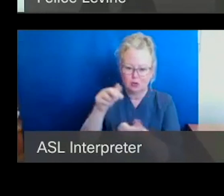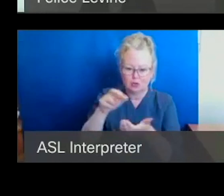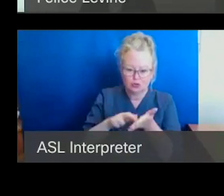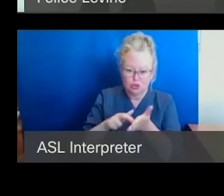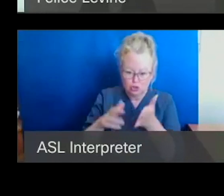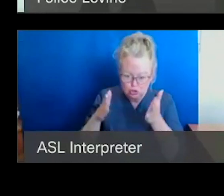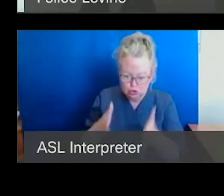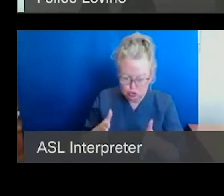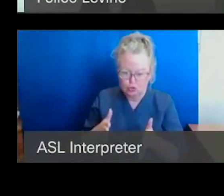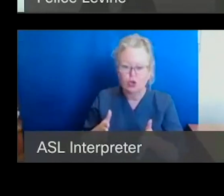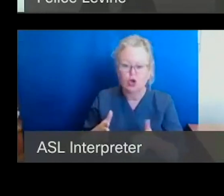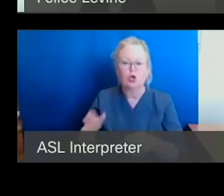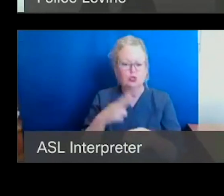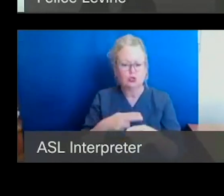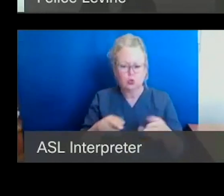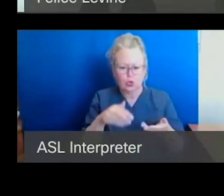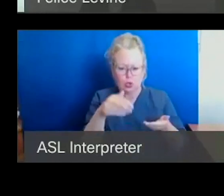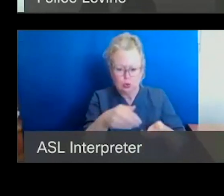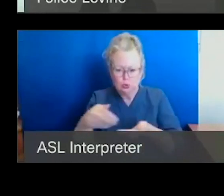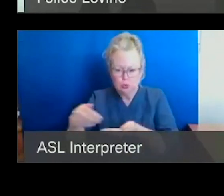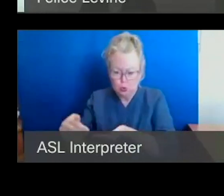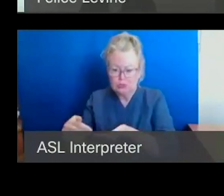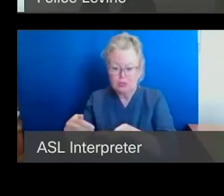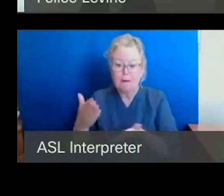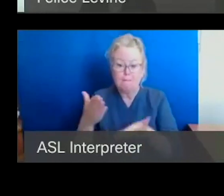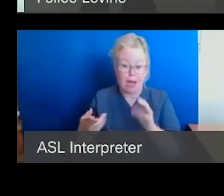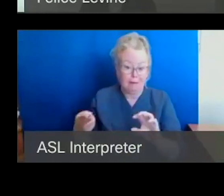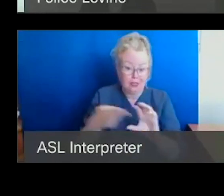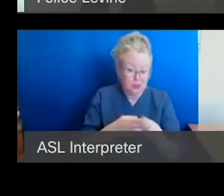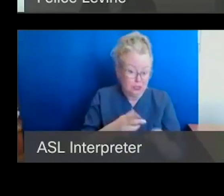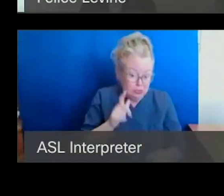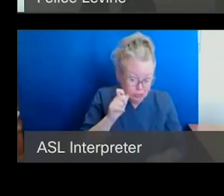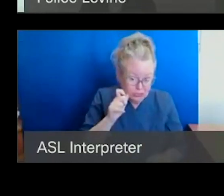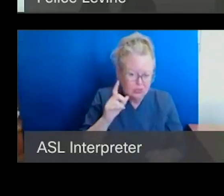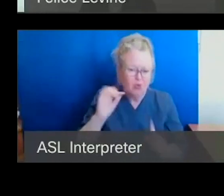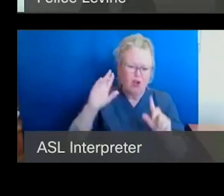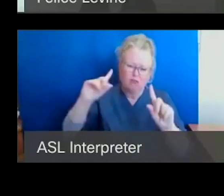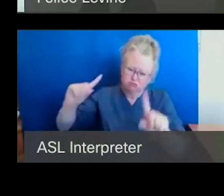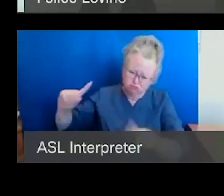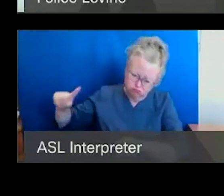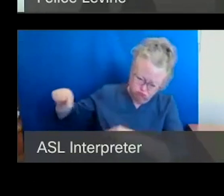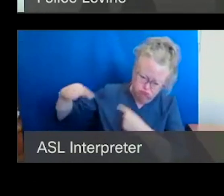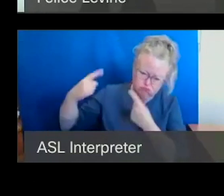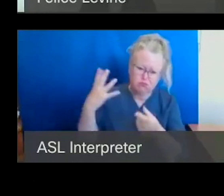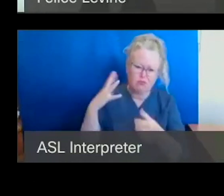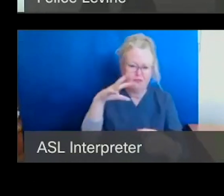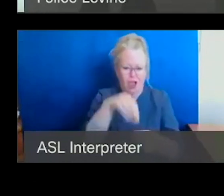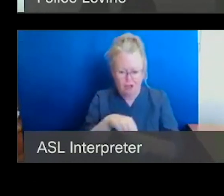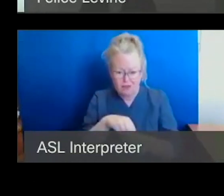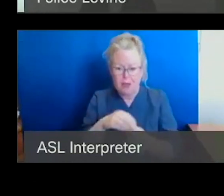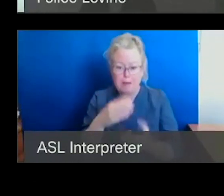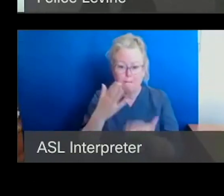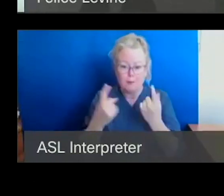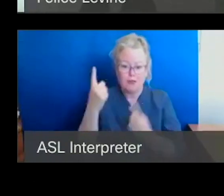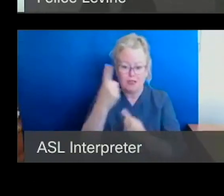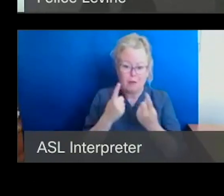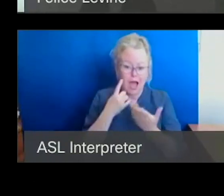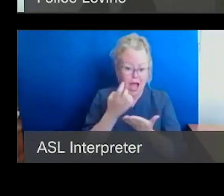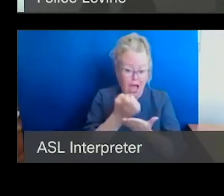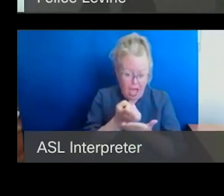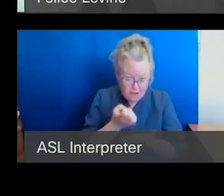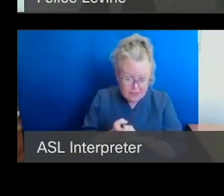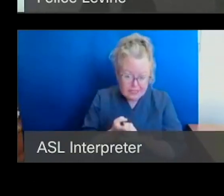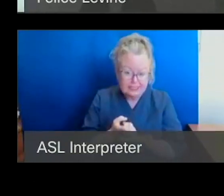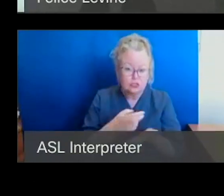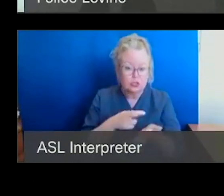state longitudinal data systems or recently interested in doing evidence-based policy work through research